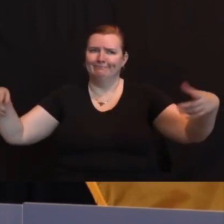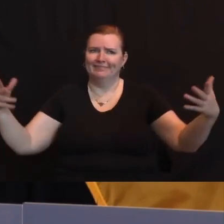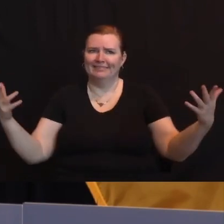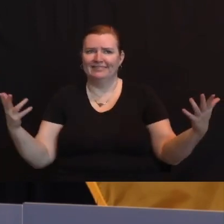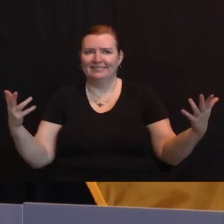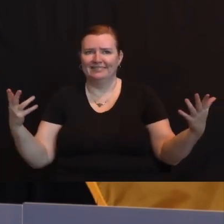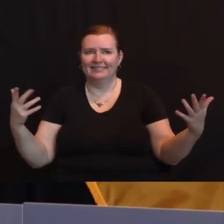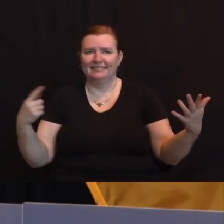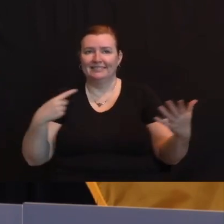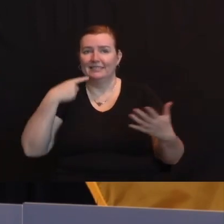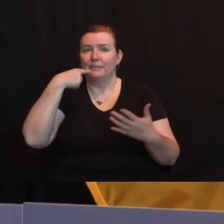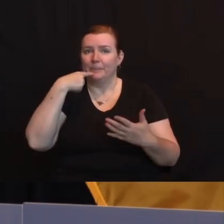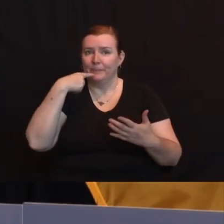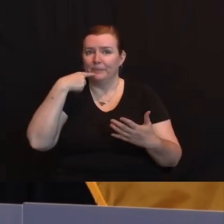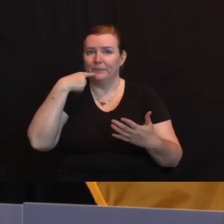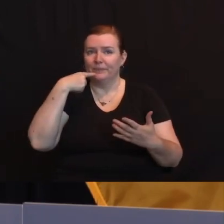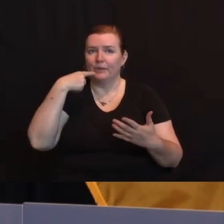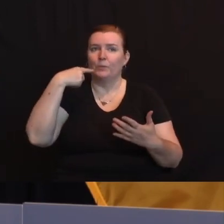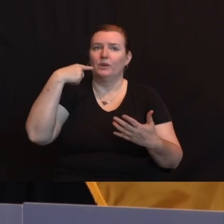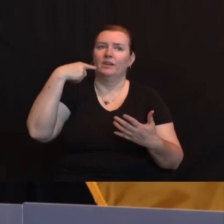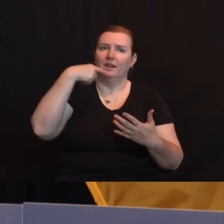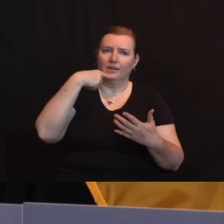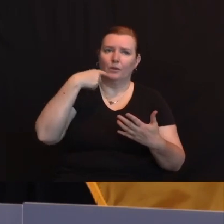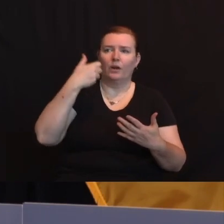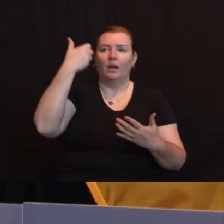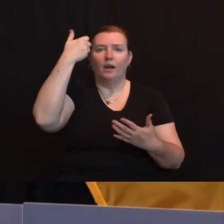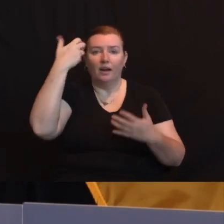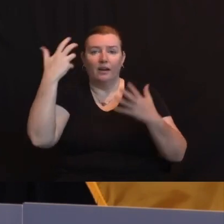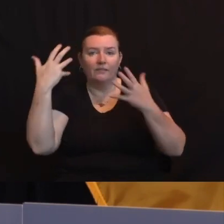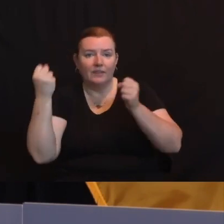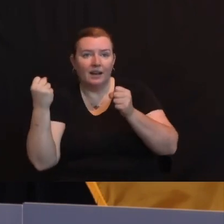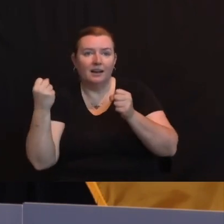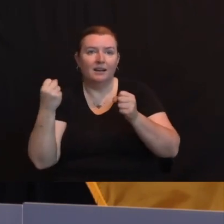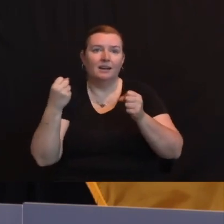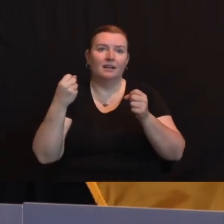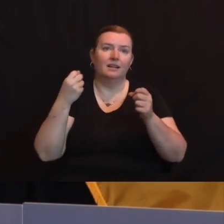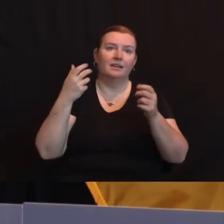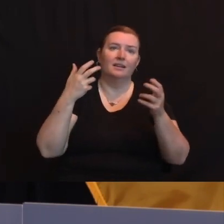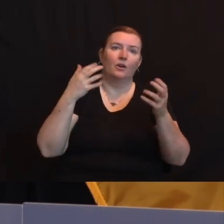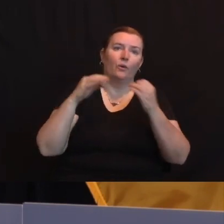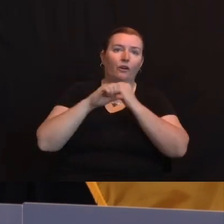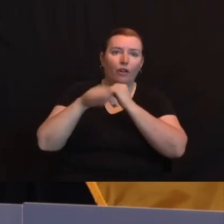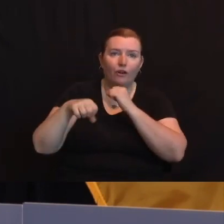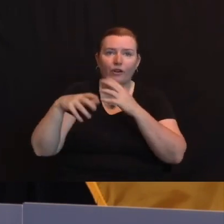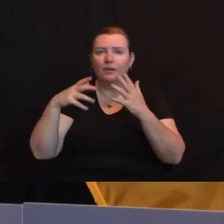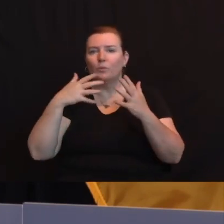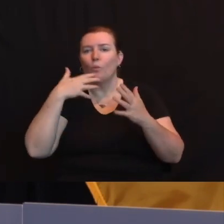the temperature in the first place. As the commissioner mentioned, with older individuals, they might not be able to mount a fever.